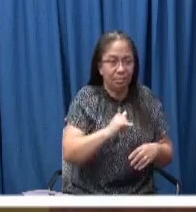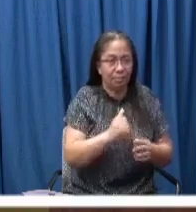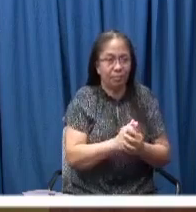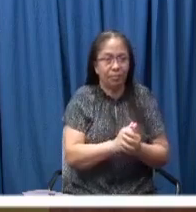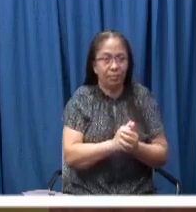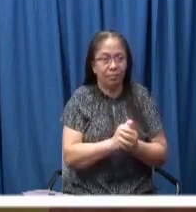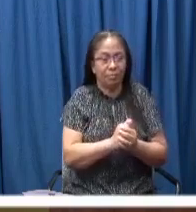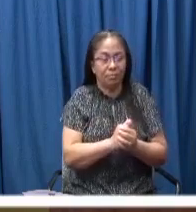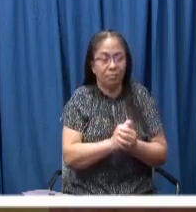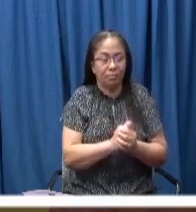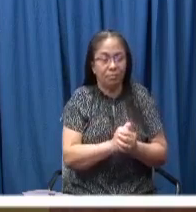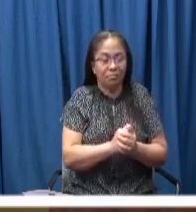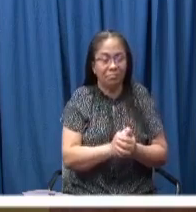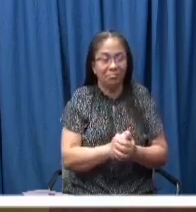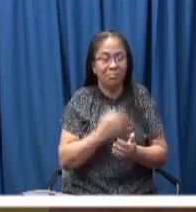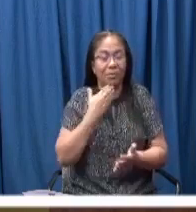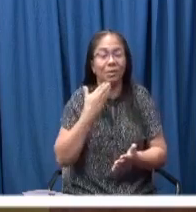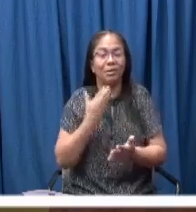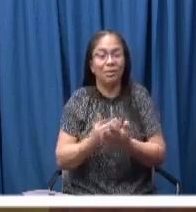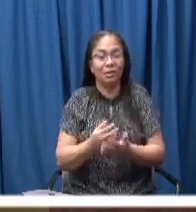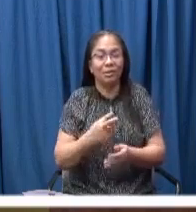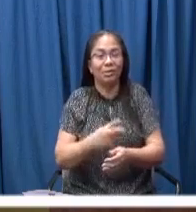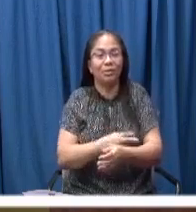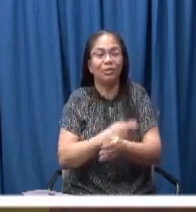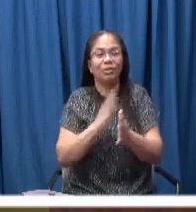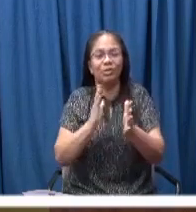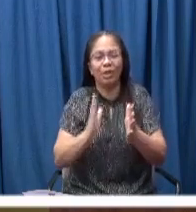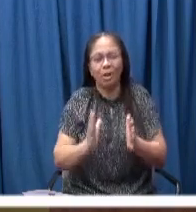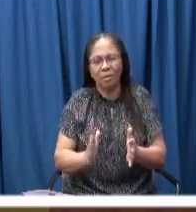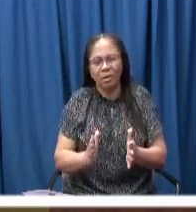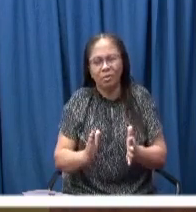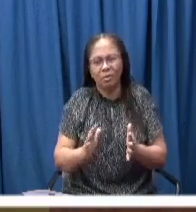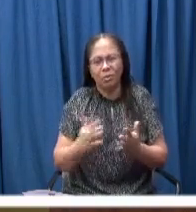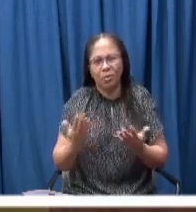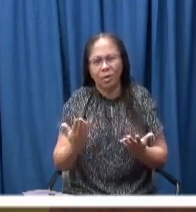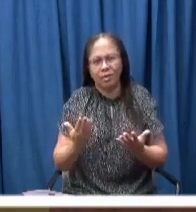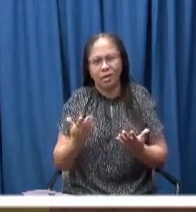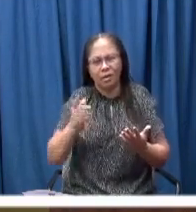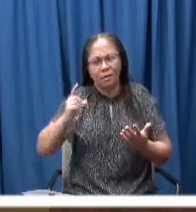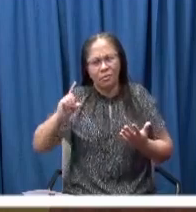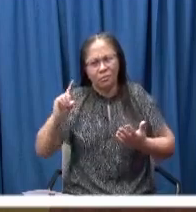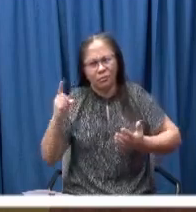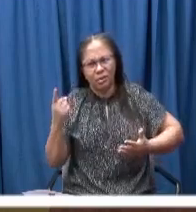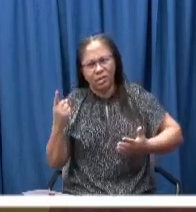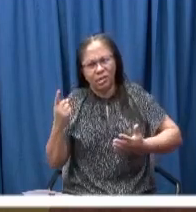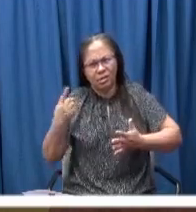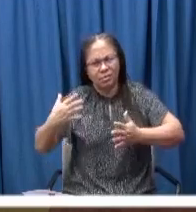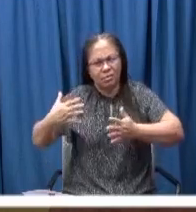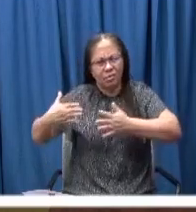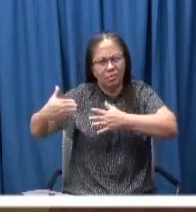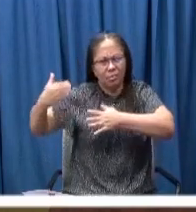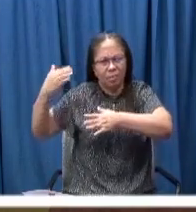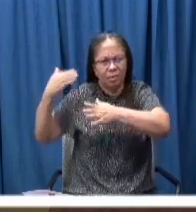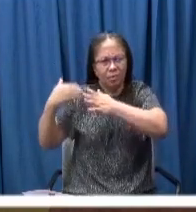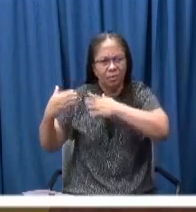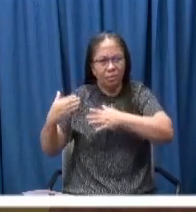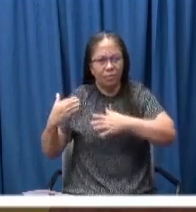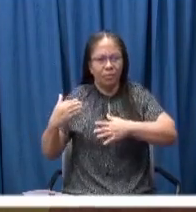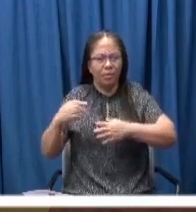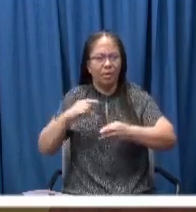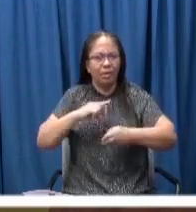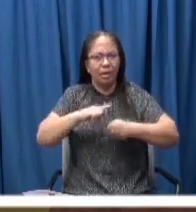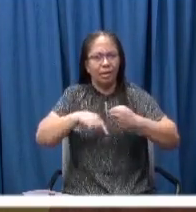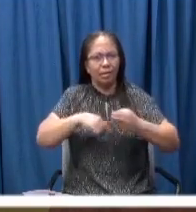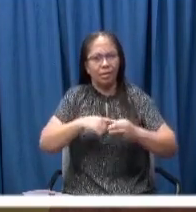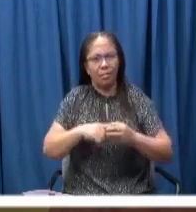So, Good Shepherd is first and foremost, in its earliest incarnation, it's really